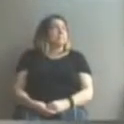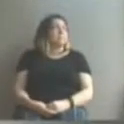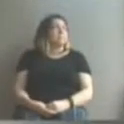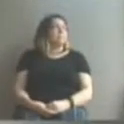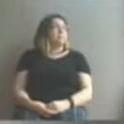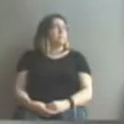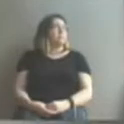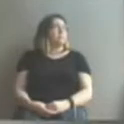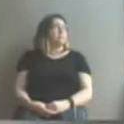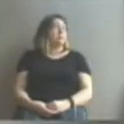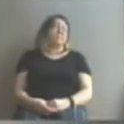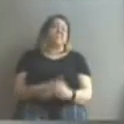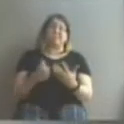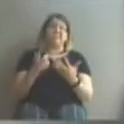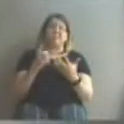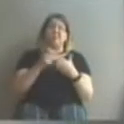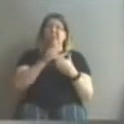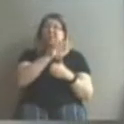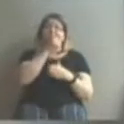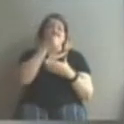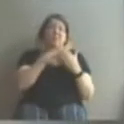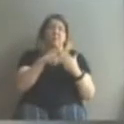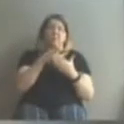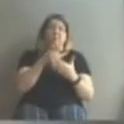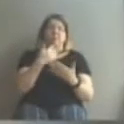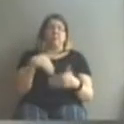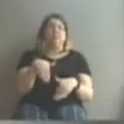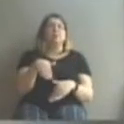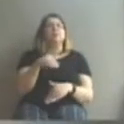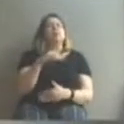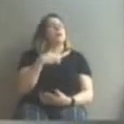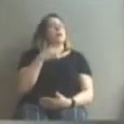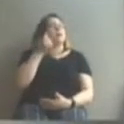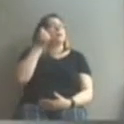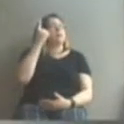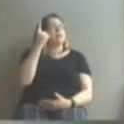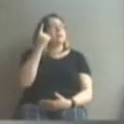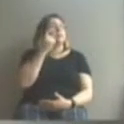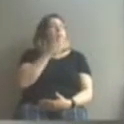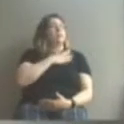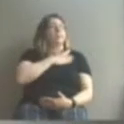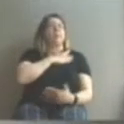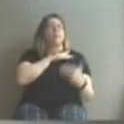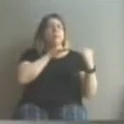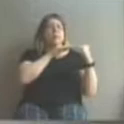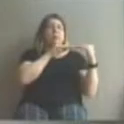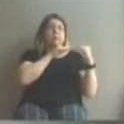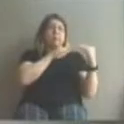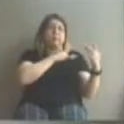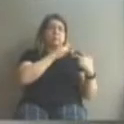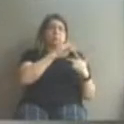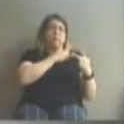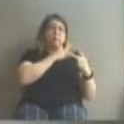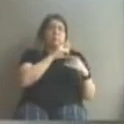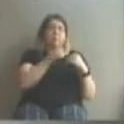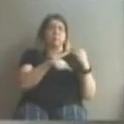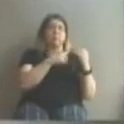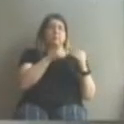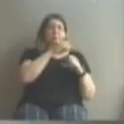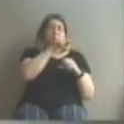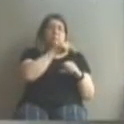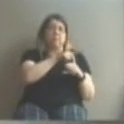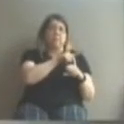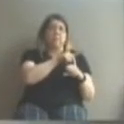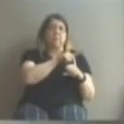among other costs of that. So I understand my colleague's concern about the